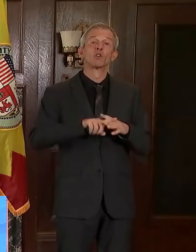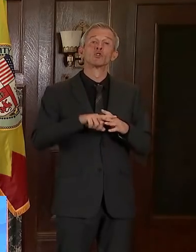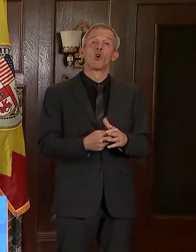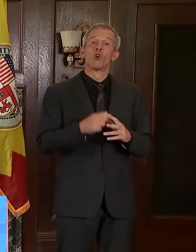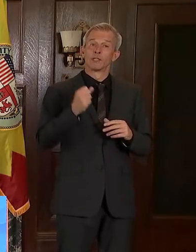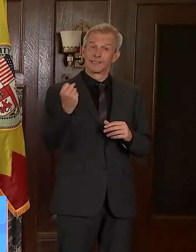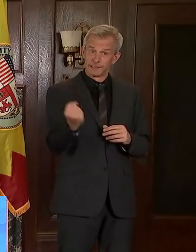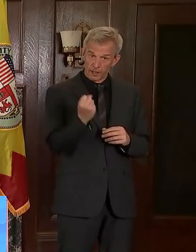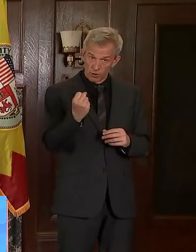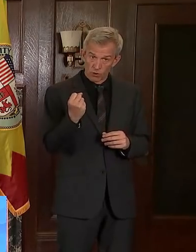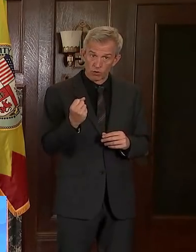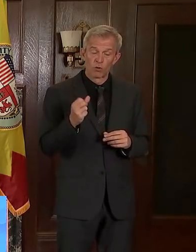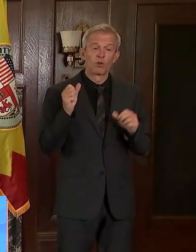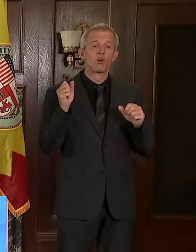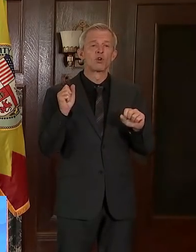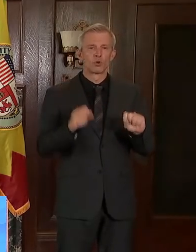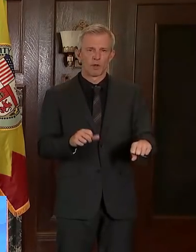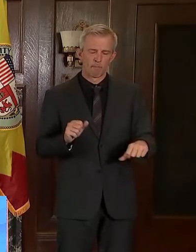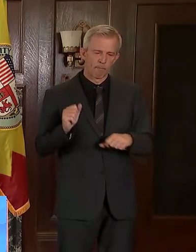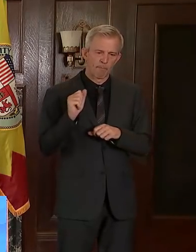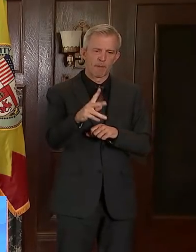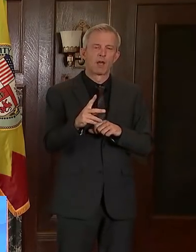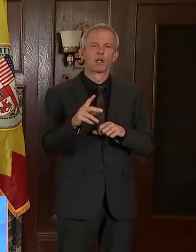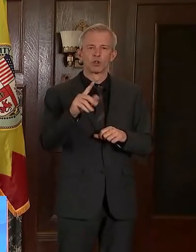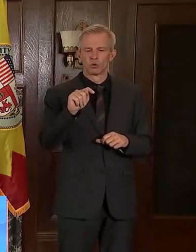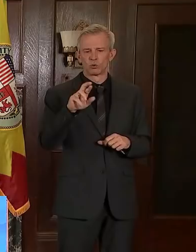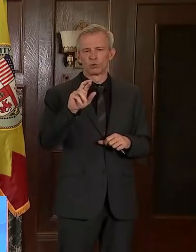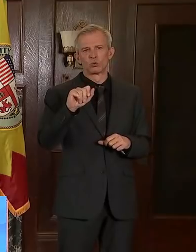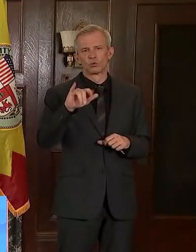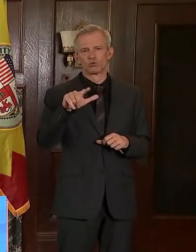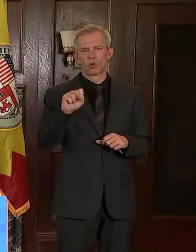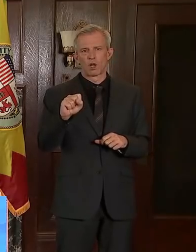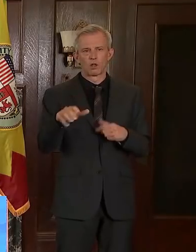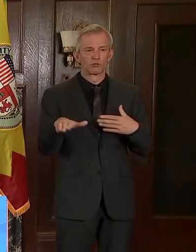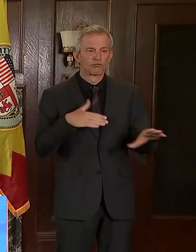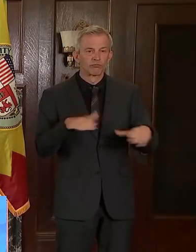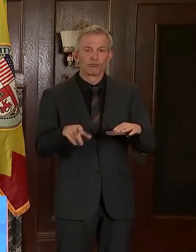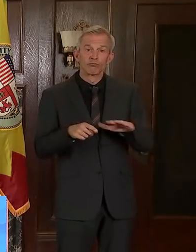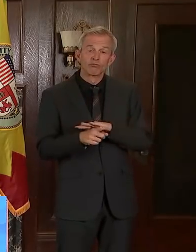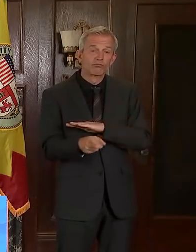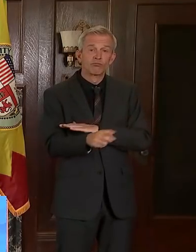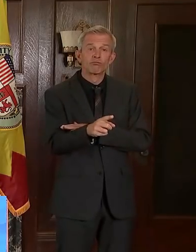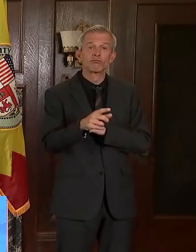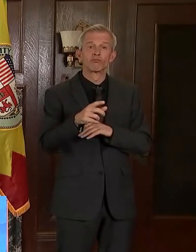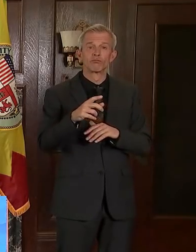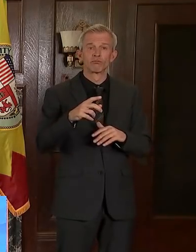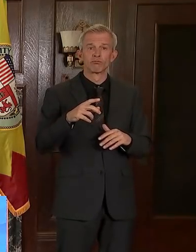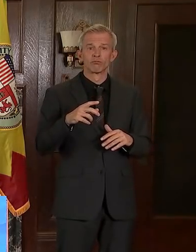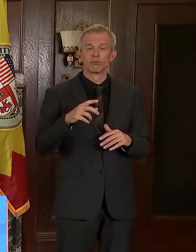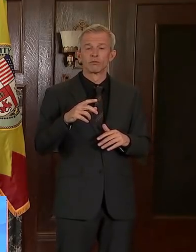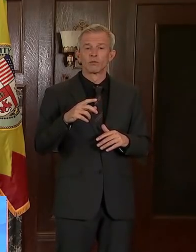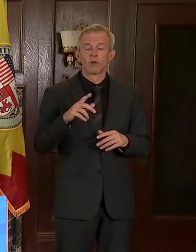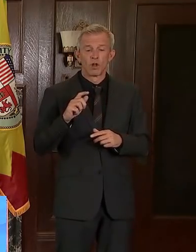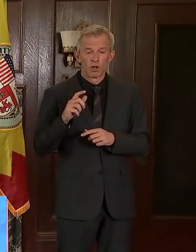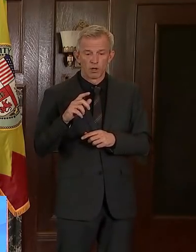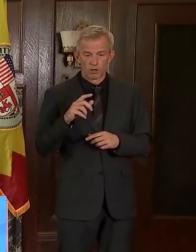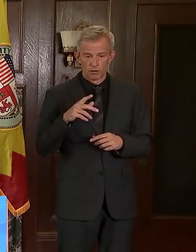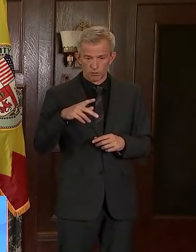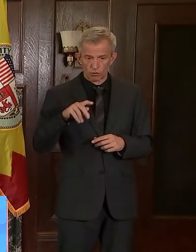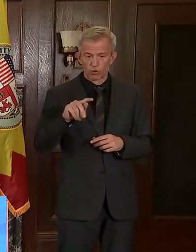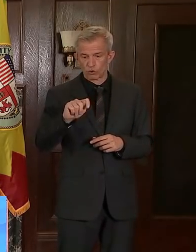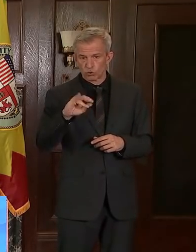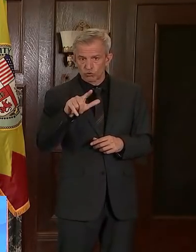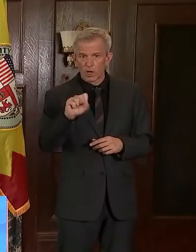to return to trails in the city of Los Angeles. Trailhead parks and our golf courses will be